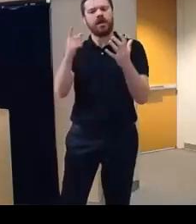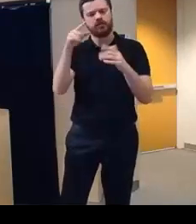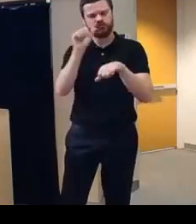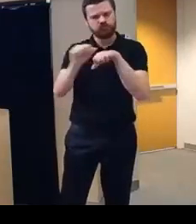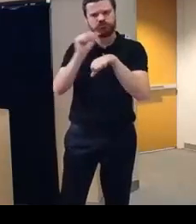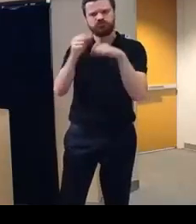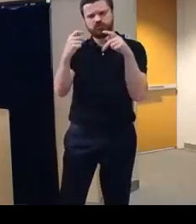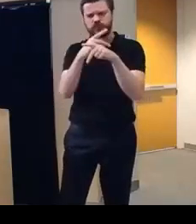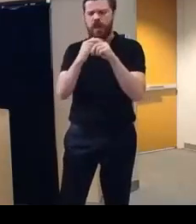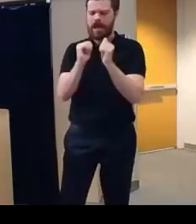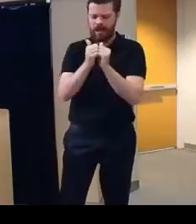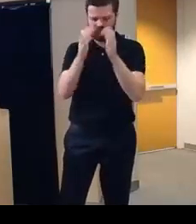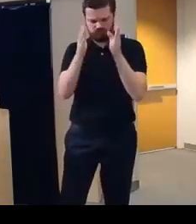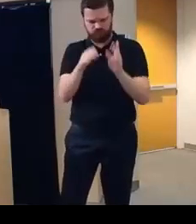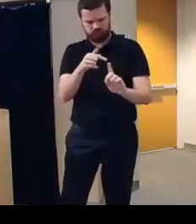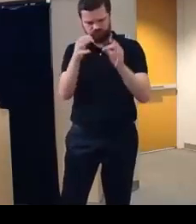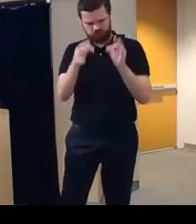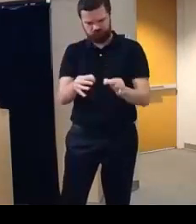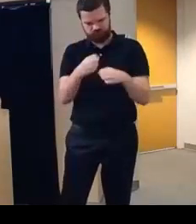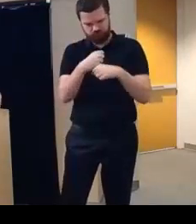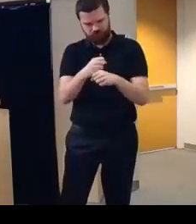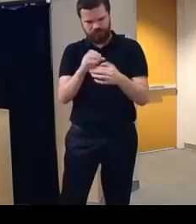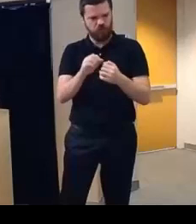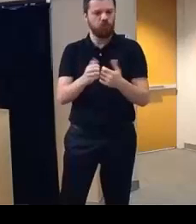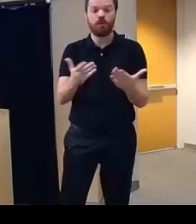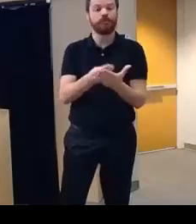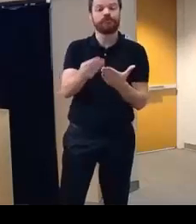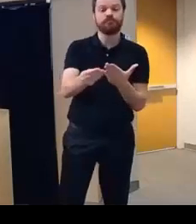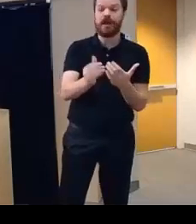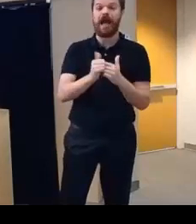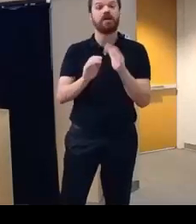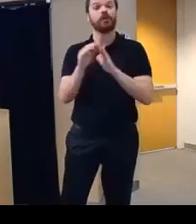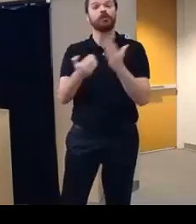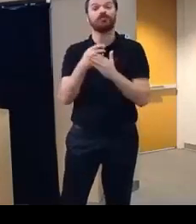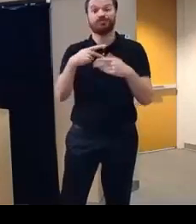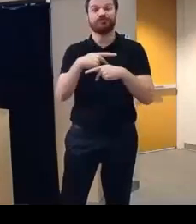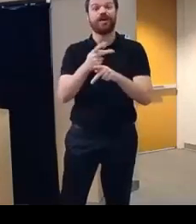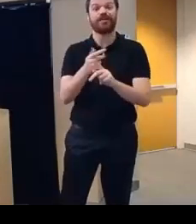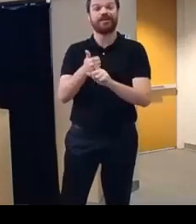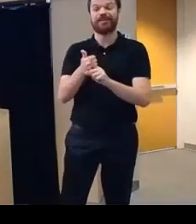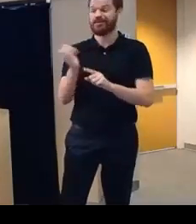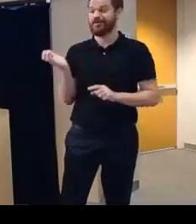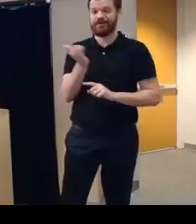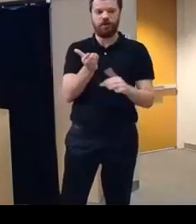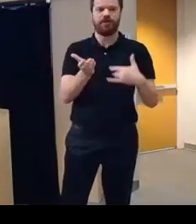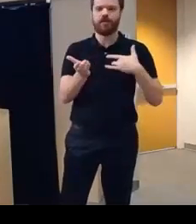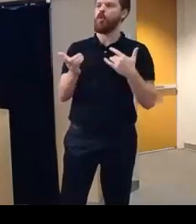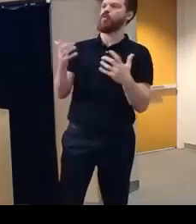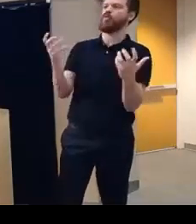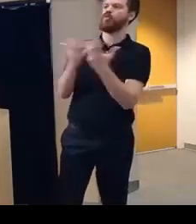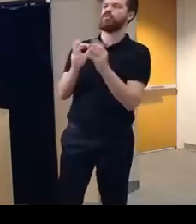already to try to understand how people make decisions about what product they want to buy and how to develop new products that would be meeting the exact needs of what patients